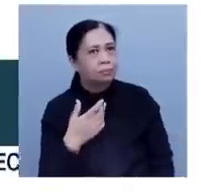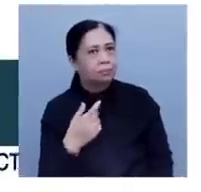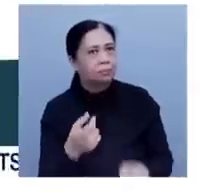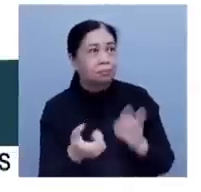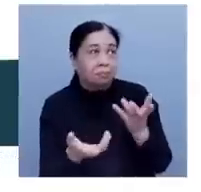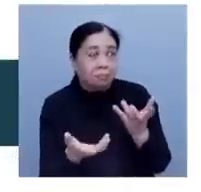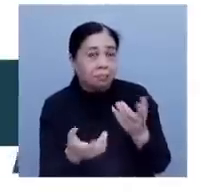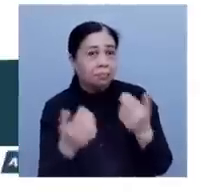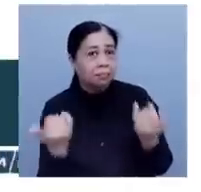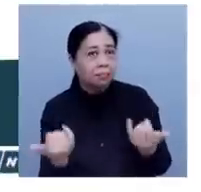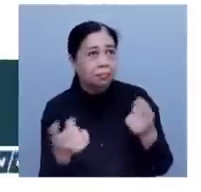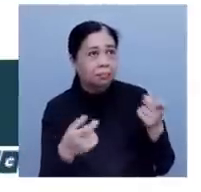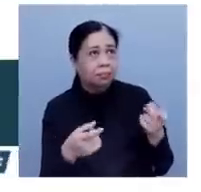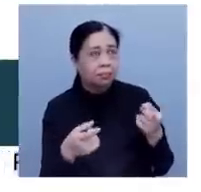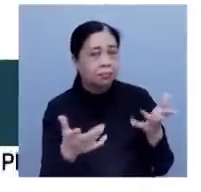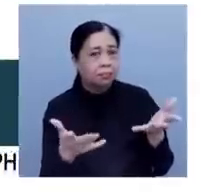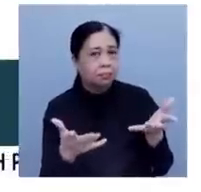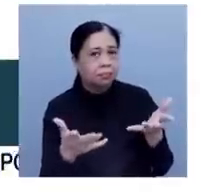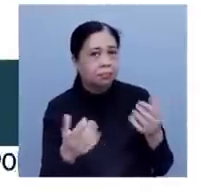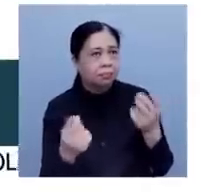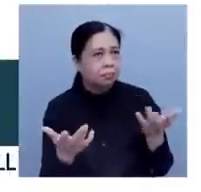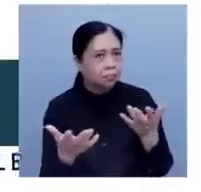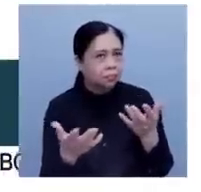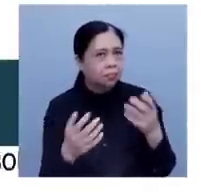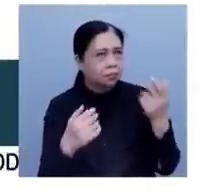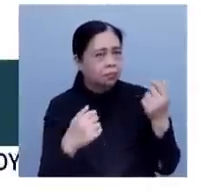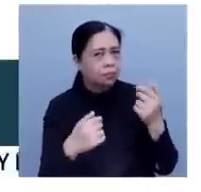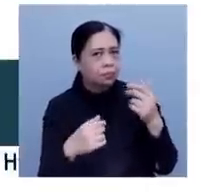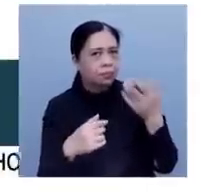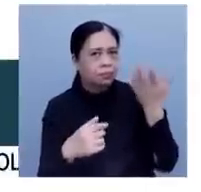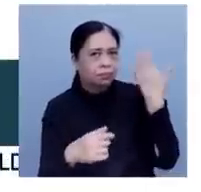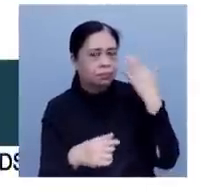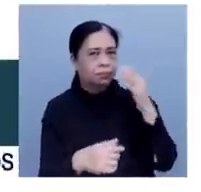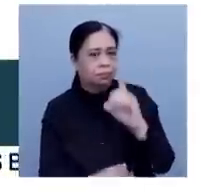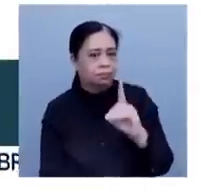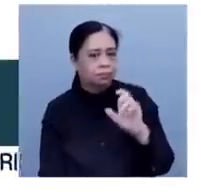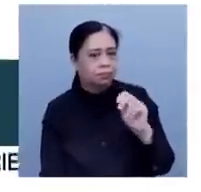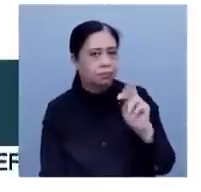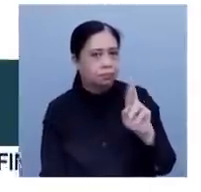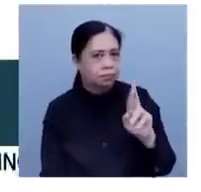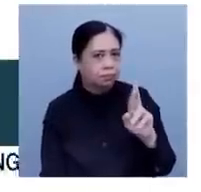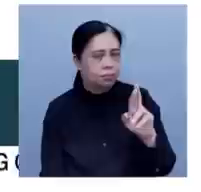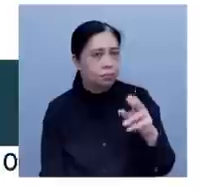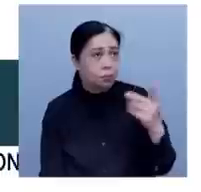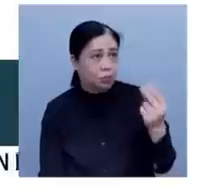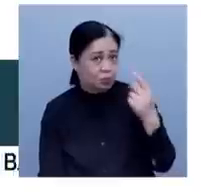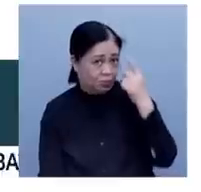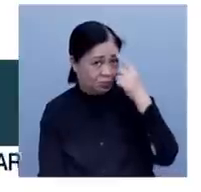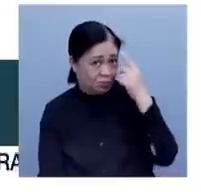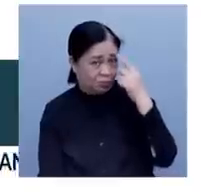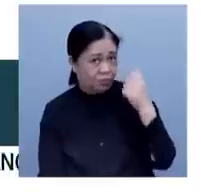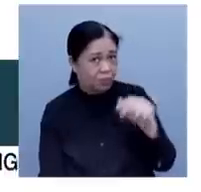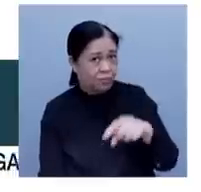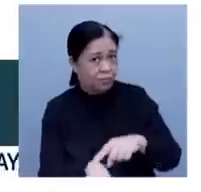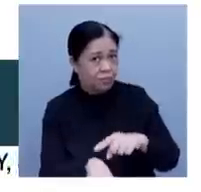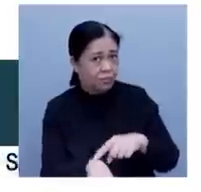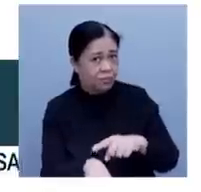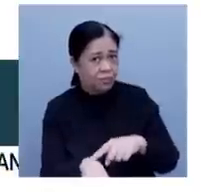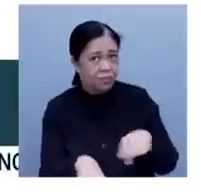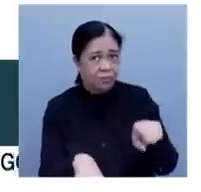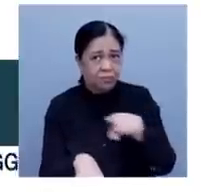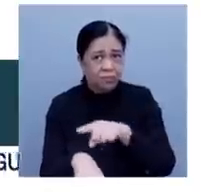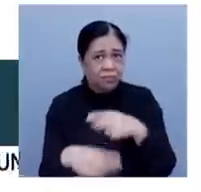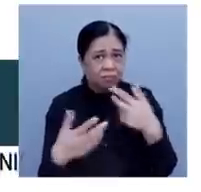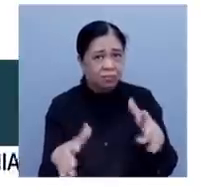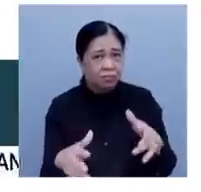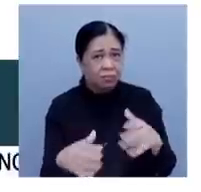now wear your hat as a former DENR secretary. Do you think there's still time? Do you think that there's